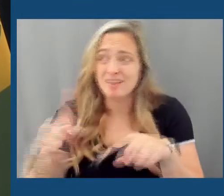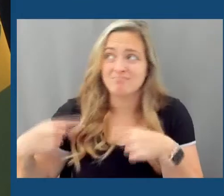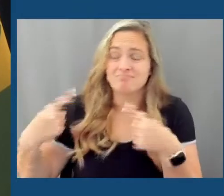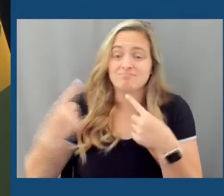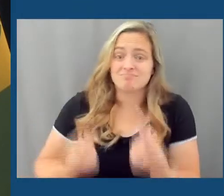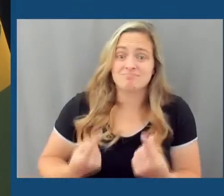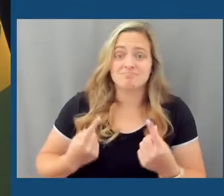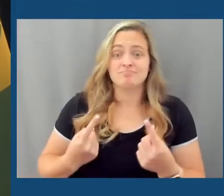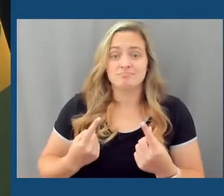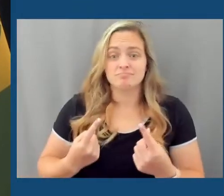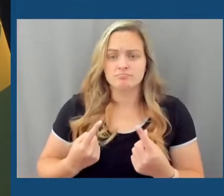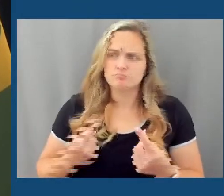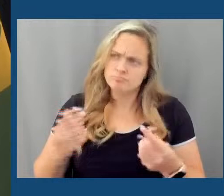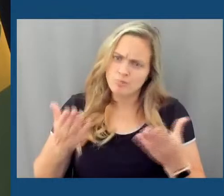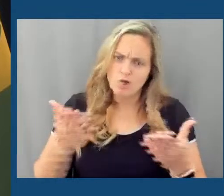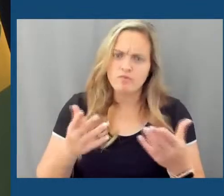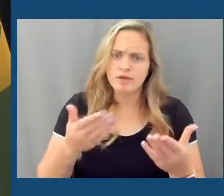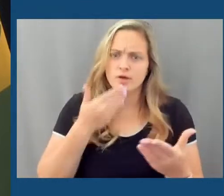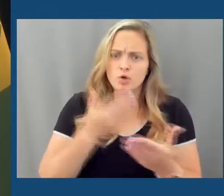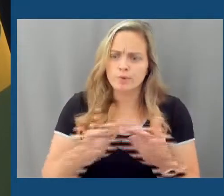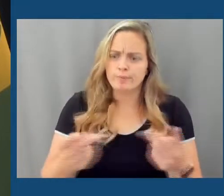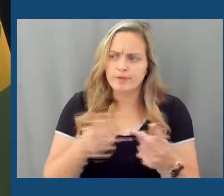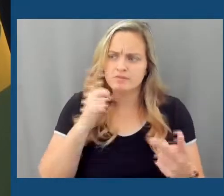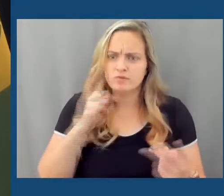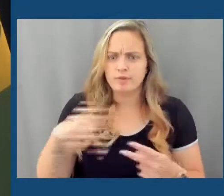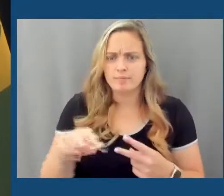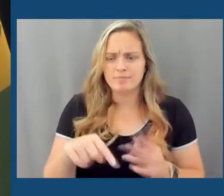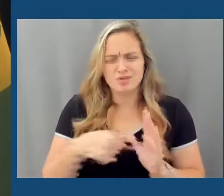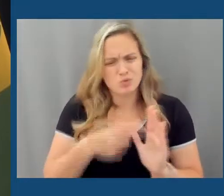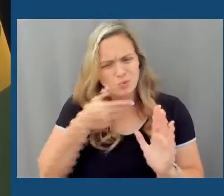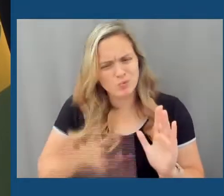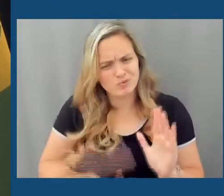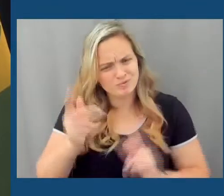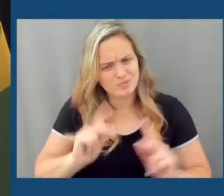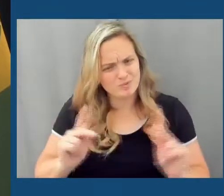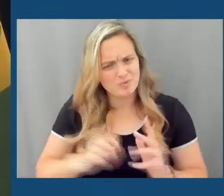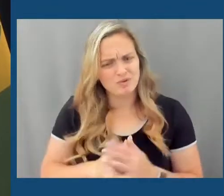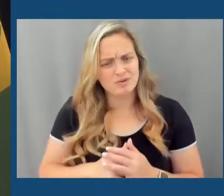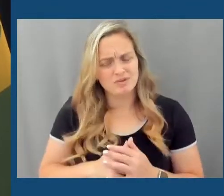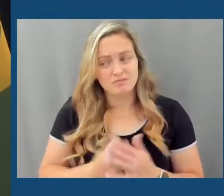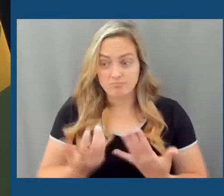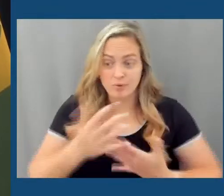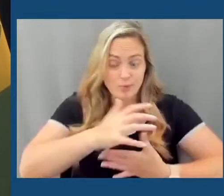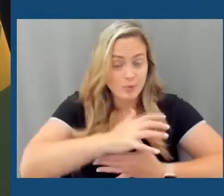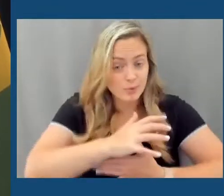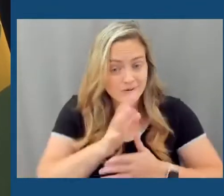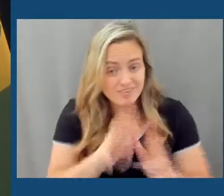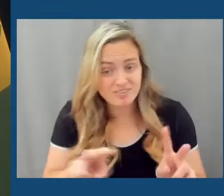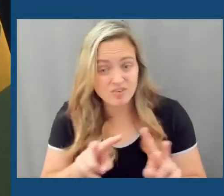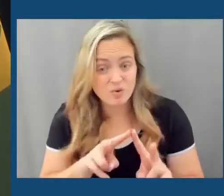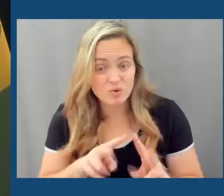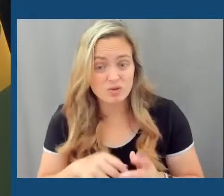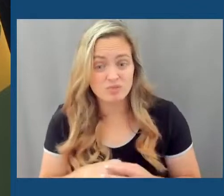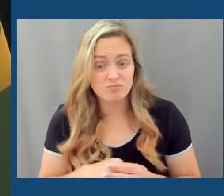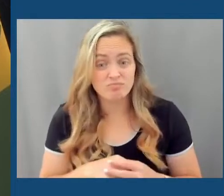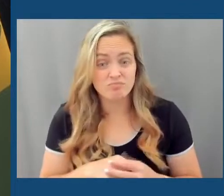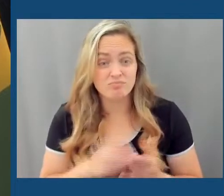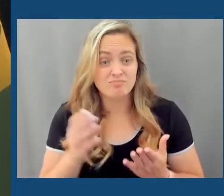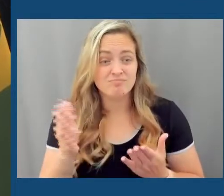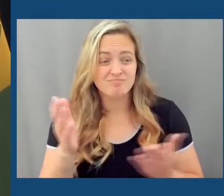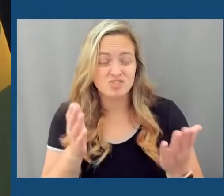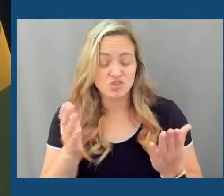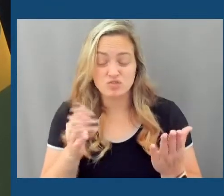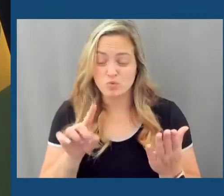so we're offering that to them. That's showing who we are as a people. It's showing our priorities, what we value. We value the service of the 1%